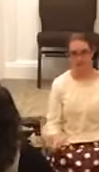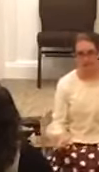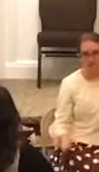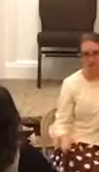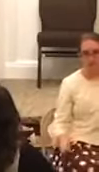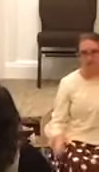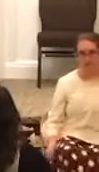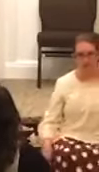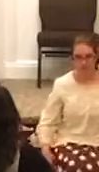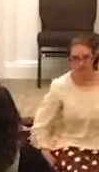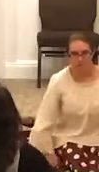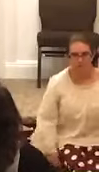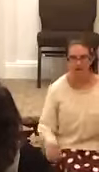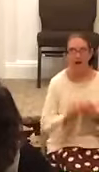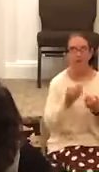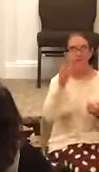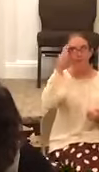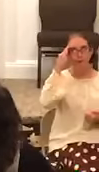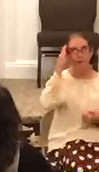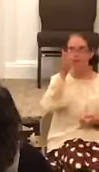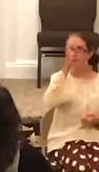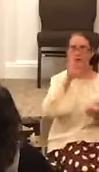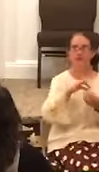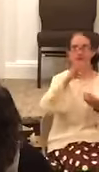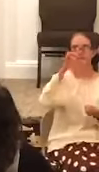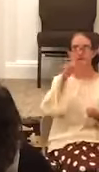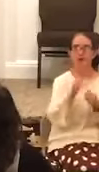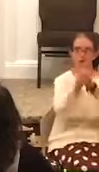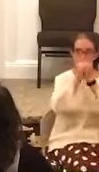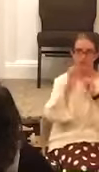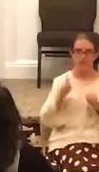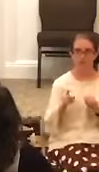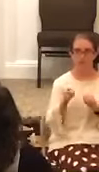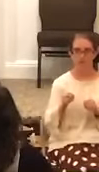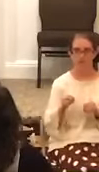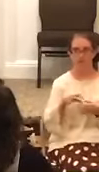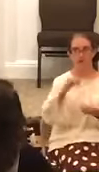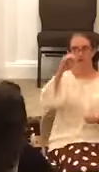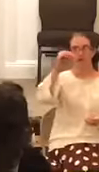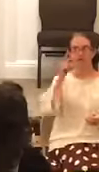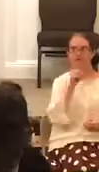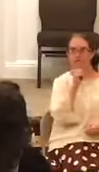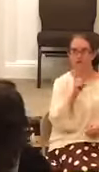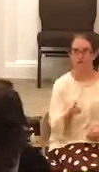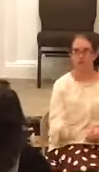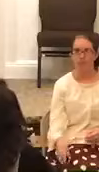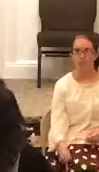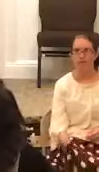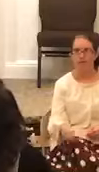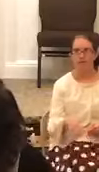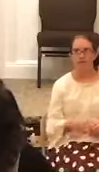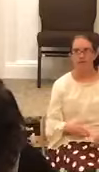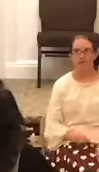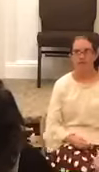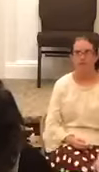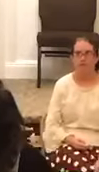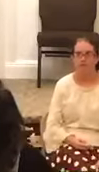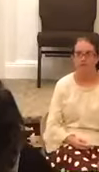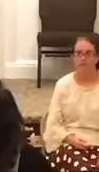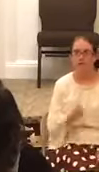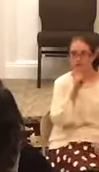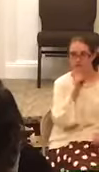Hallelujah. Why, how do you know that, Brother Driscoll? The Bible said God is a spirit. They didn't worship him, must worship him. How? In spirit and in truth. Hallelujah.